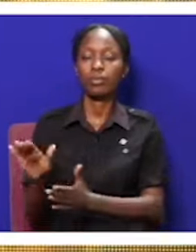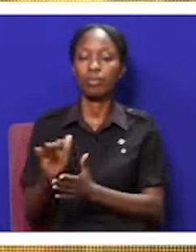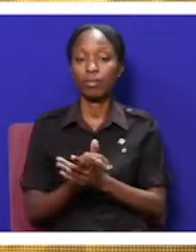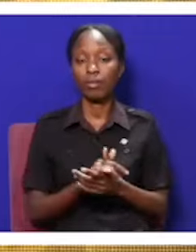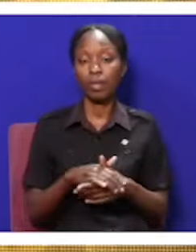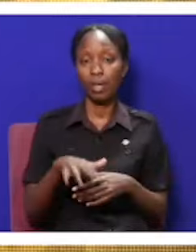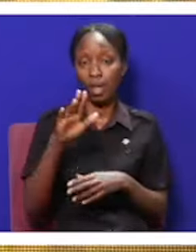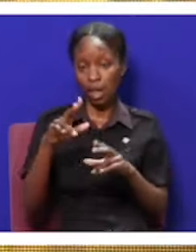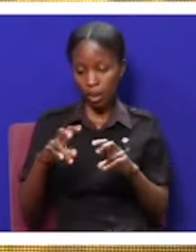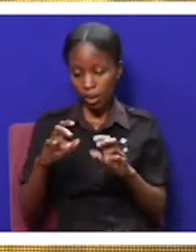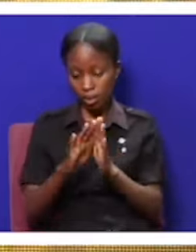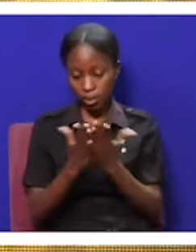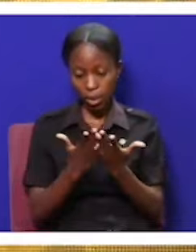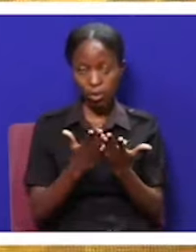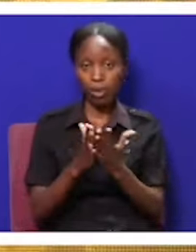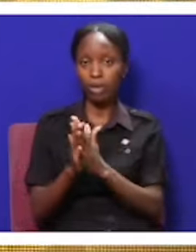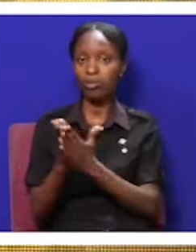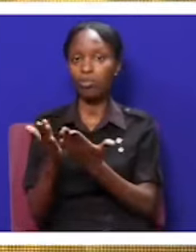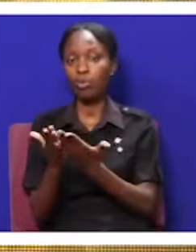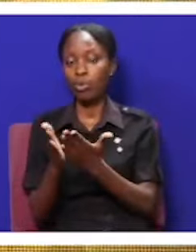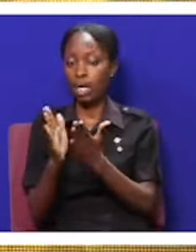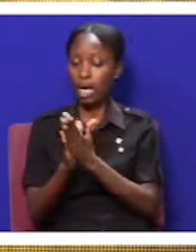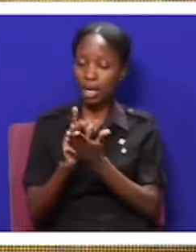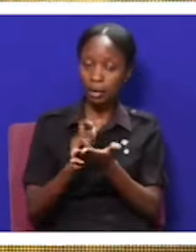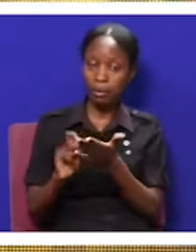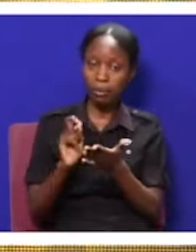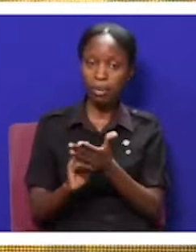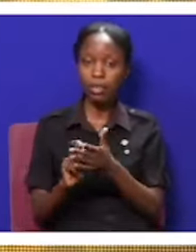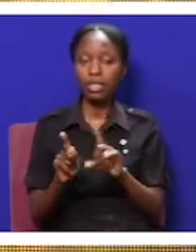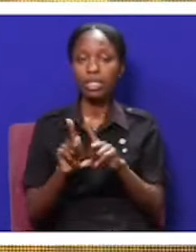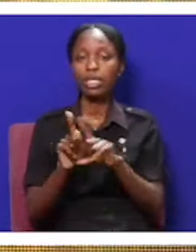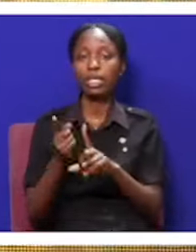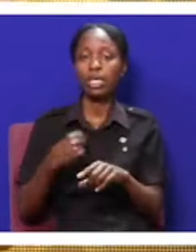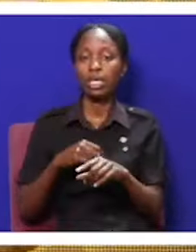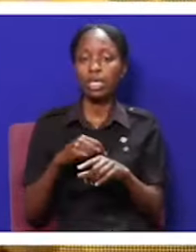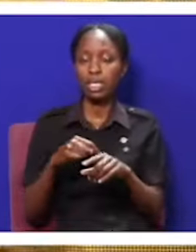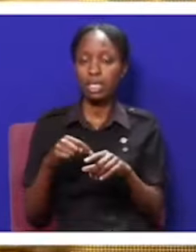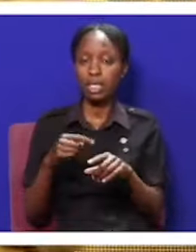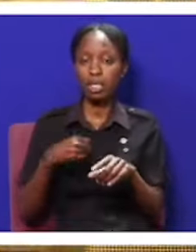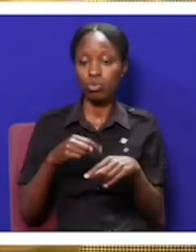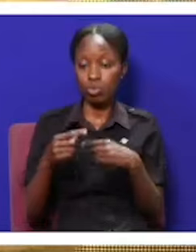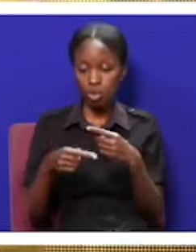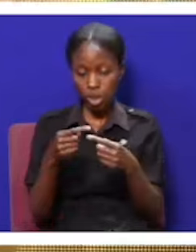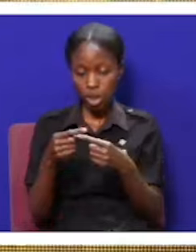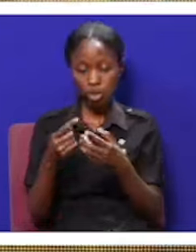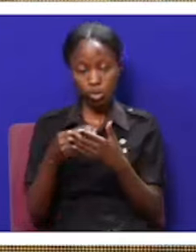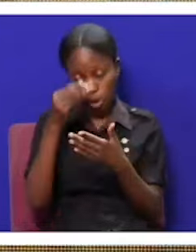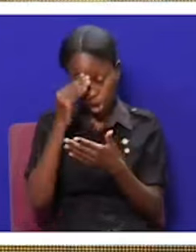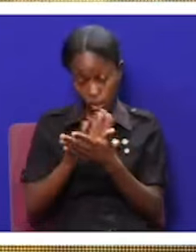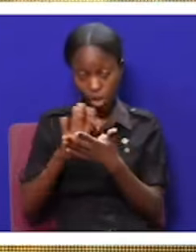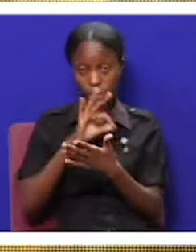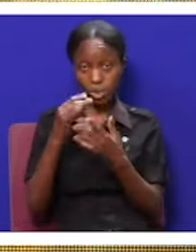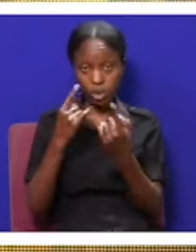your Bible, get your book, get your pen, so that as the Spirit of God will be ministering to